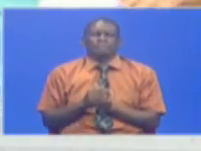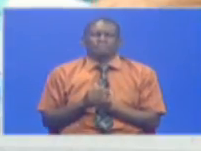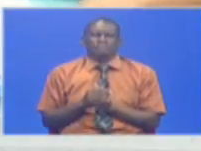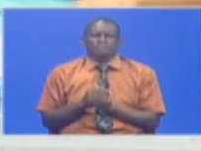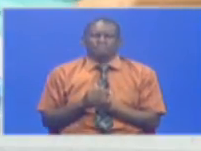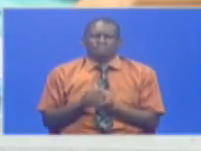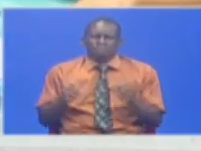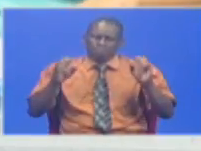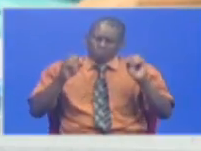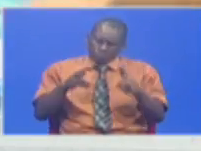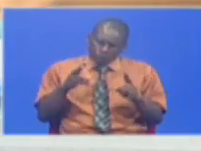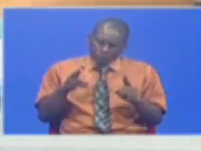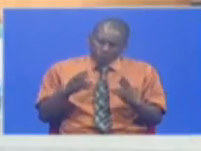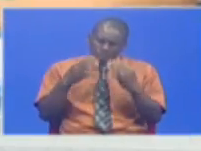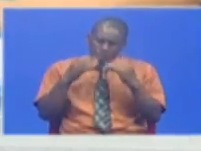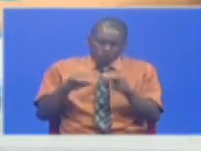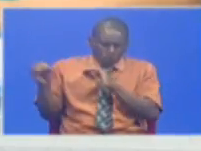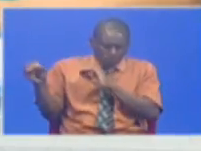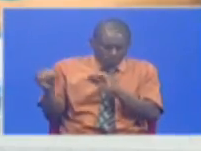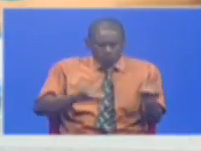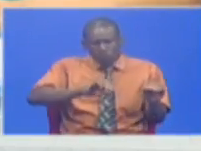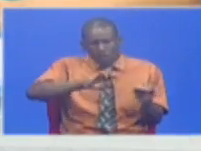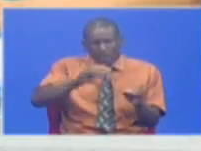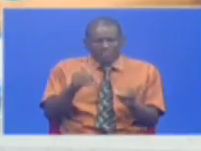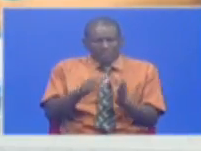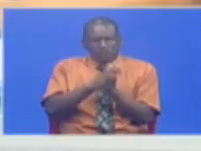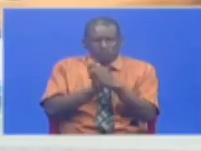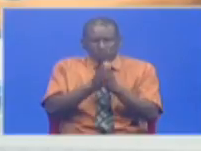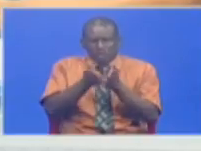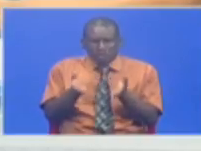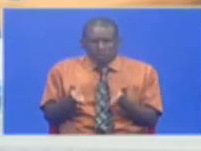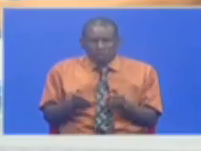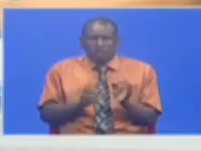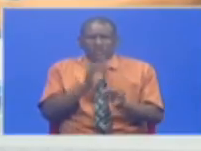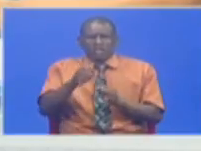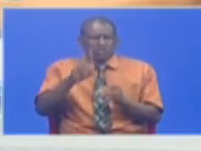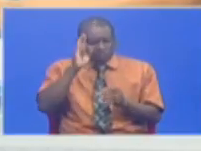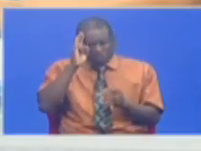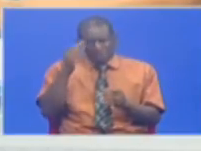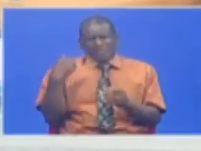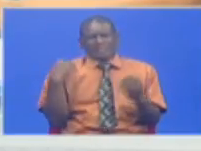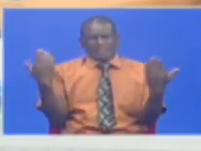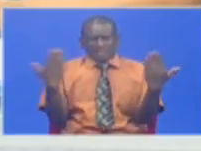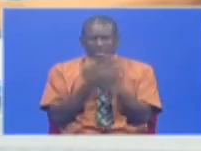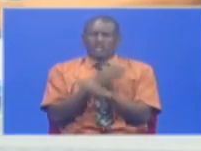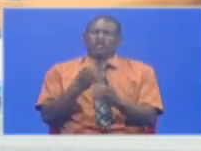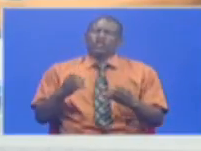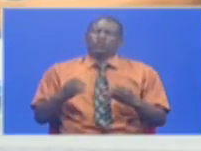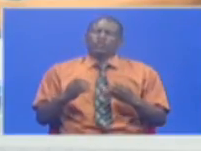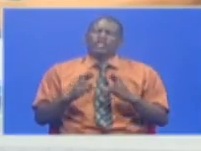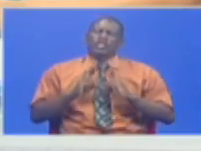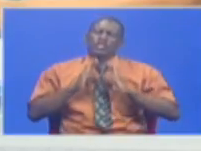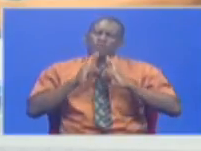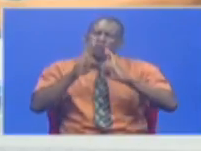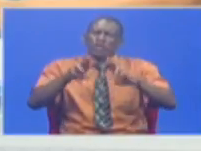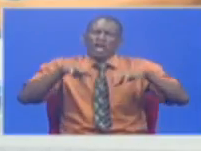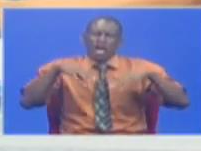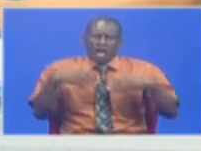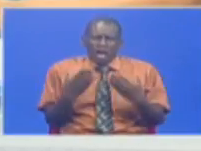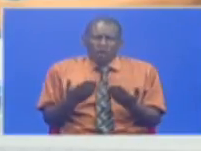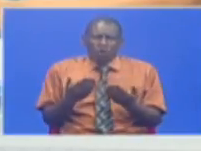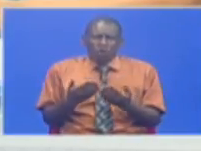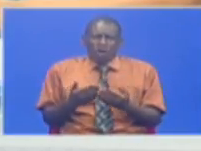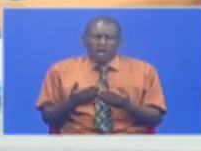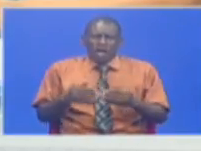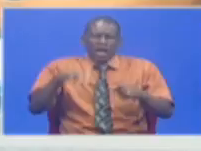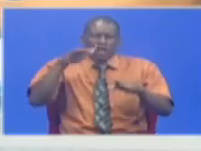Well, from that to another explosive story. And if you recall last night, we reported how exorbitant sums of your